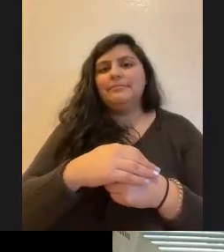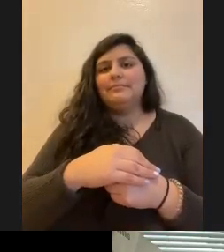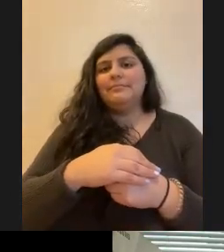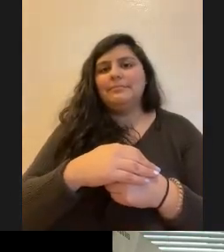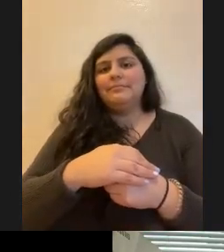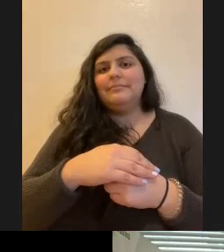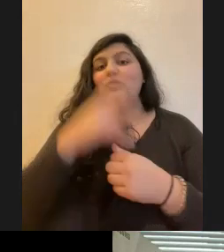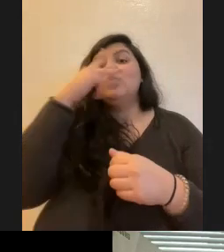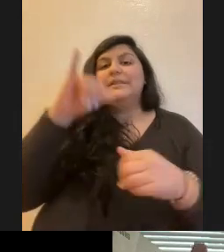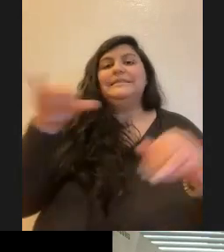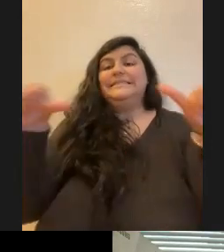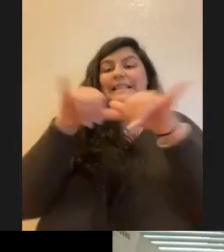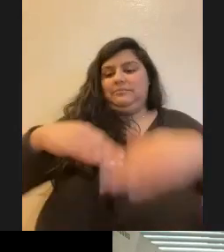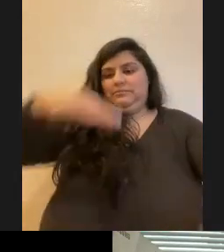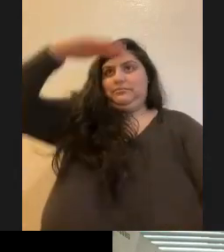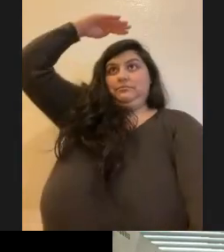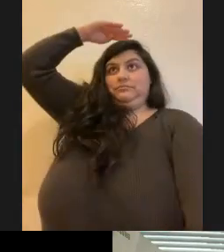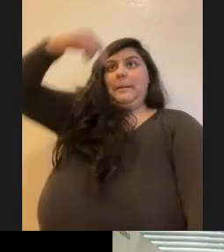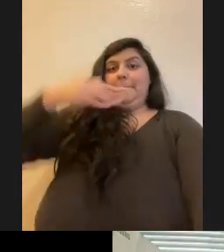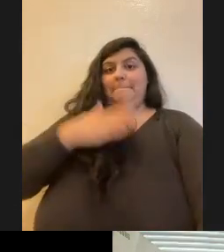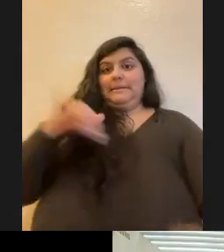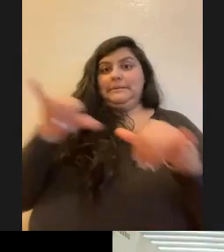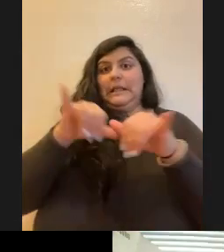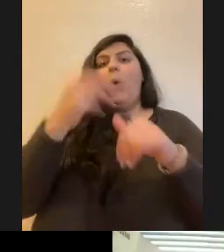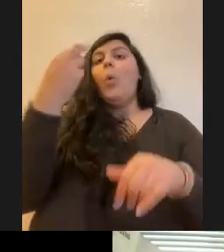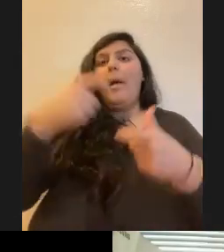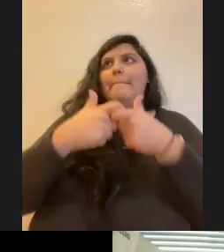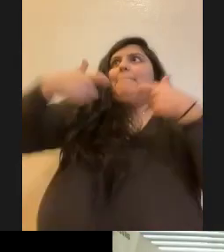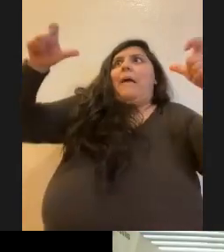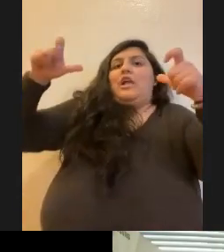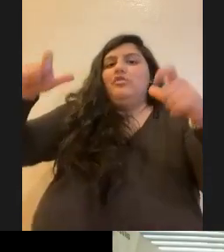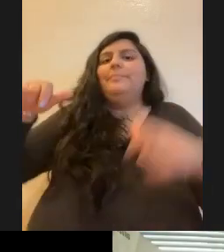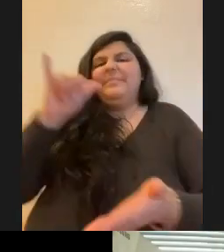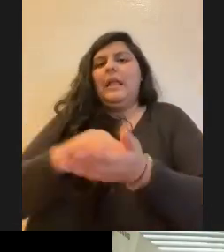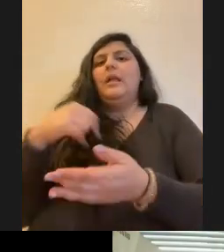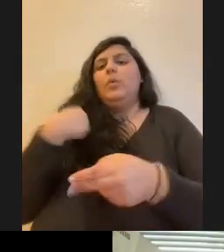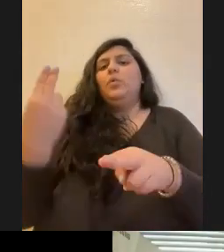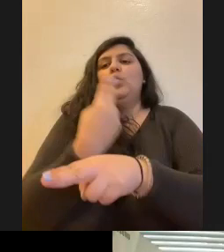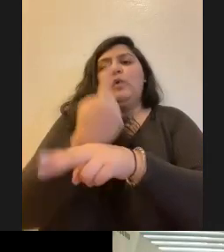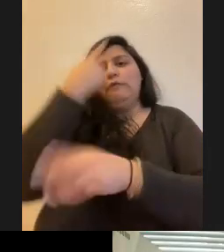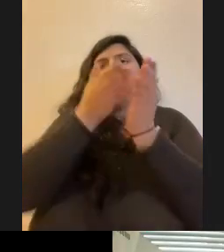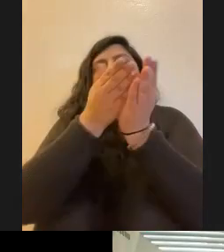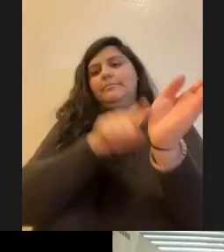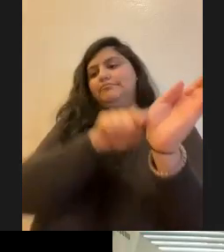like the size of me to bigger than me essentially, that we deploy off our ships.